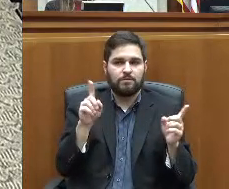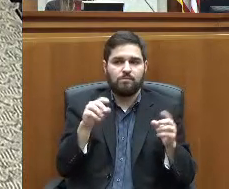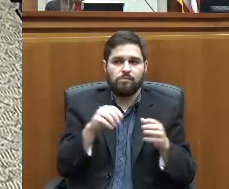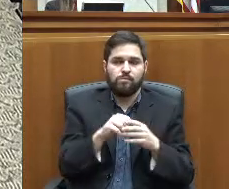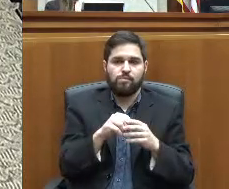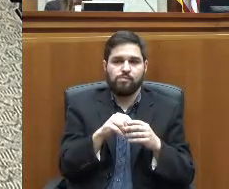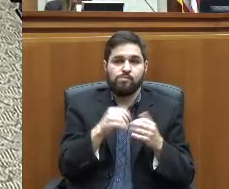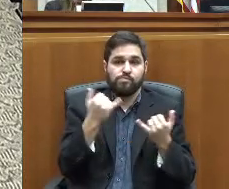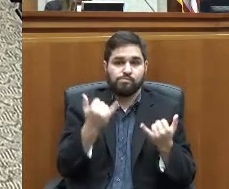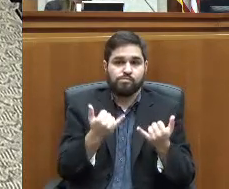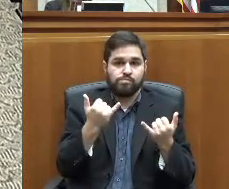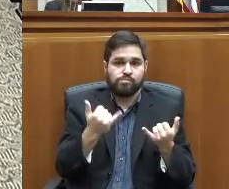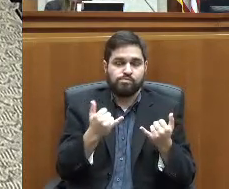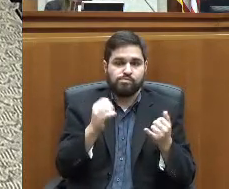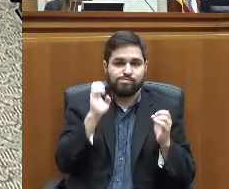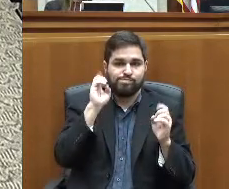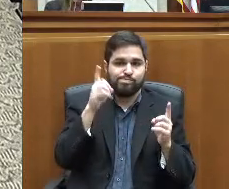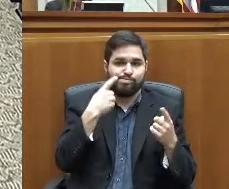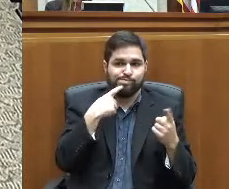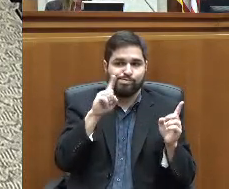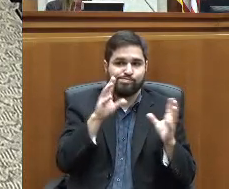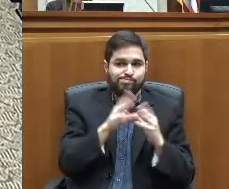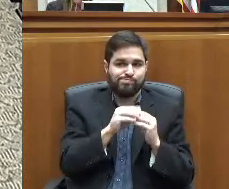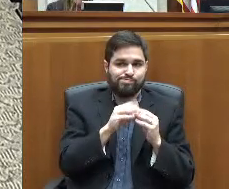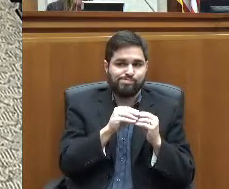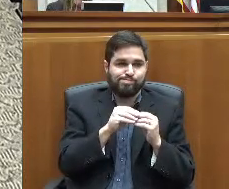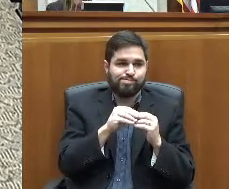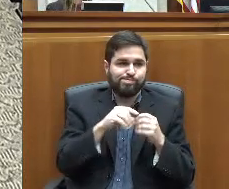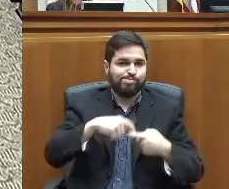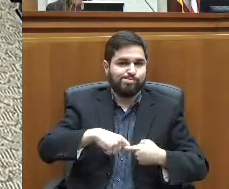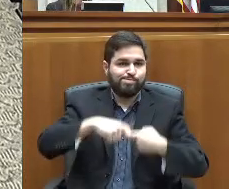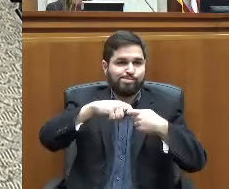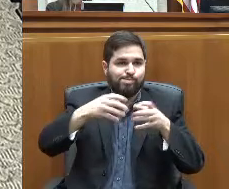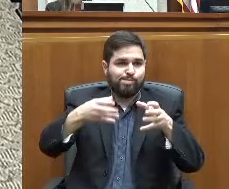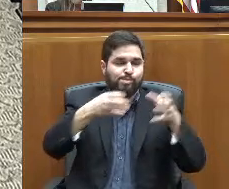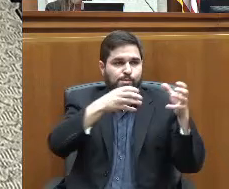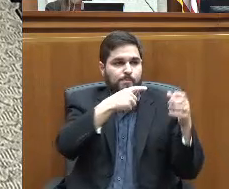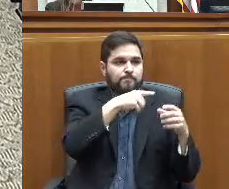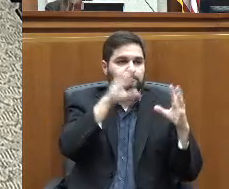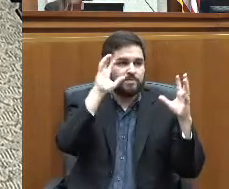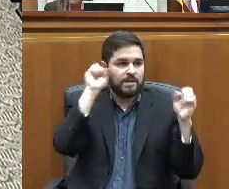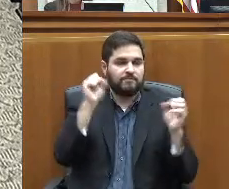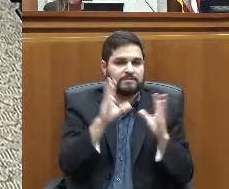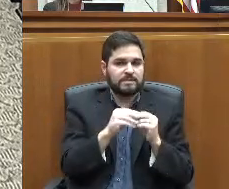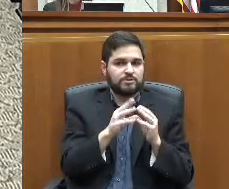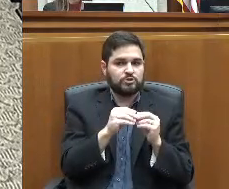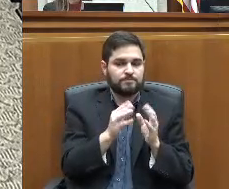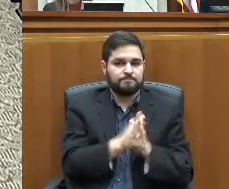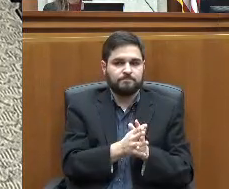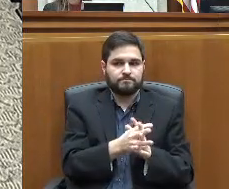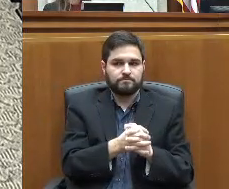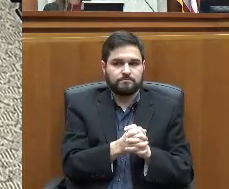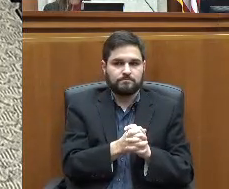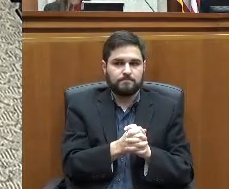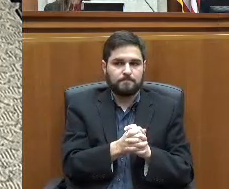session. At this time, the Educator Effectiveness Committee stands in recess to go into executive session.